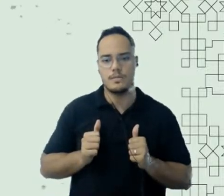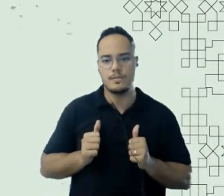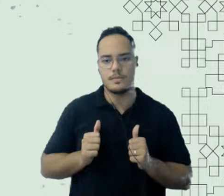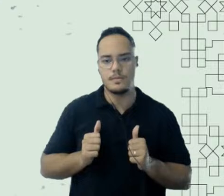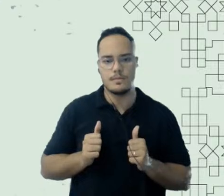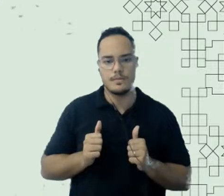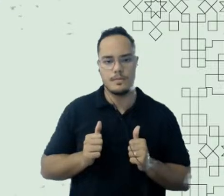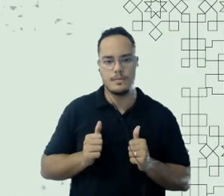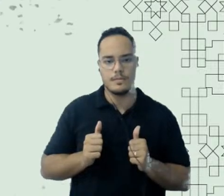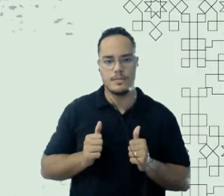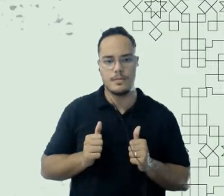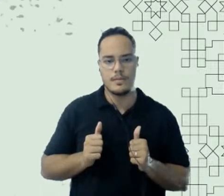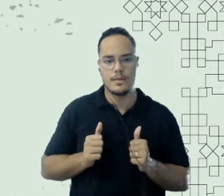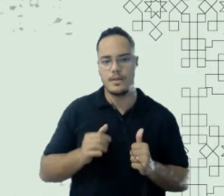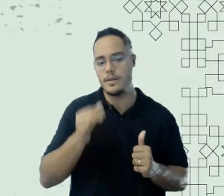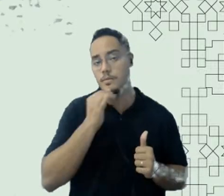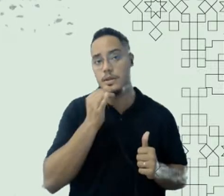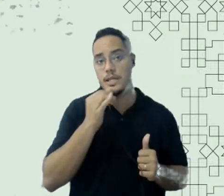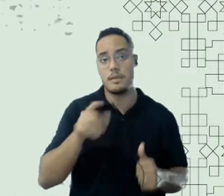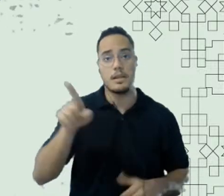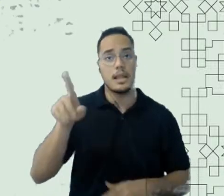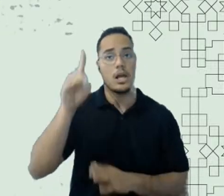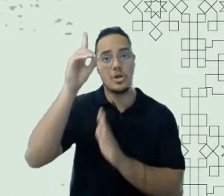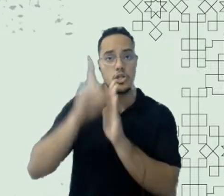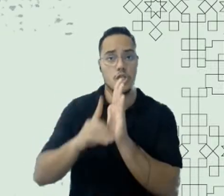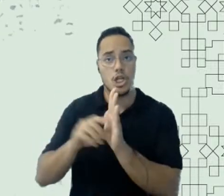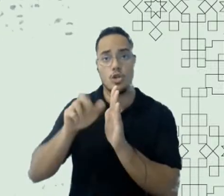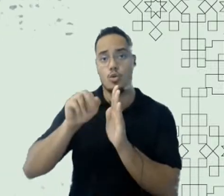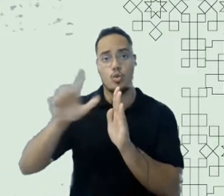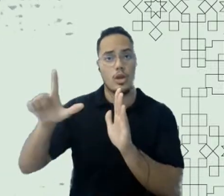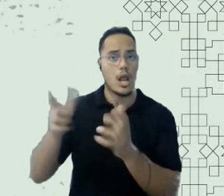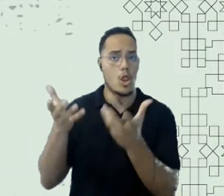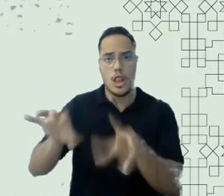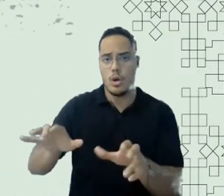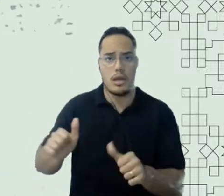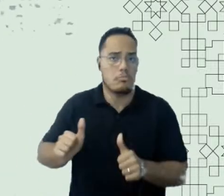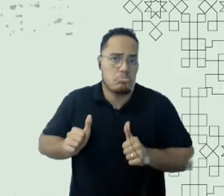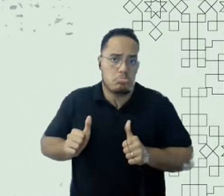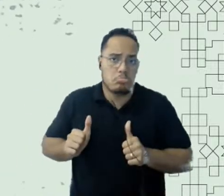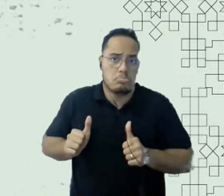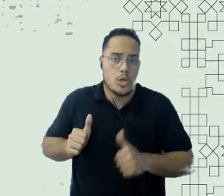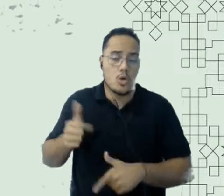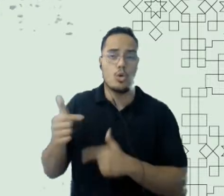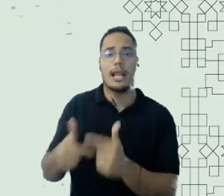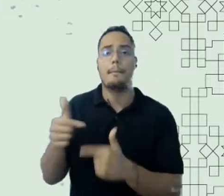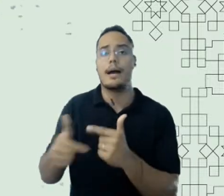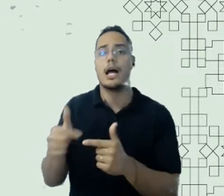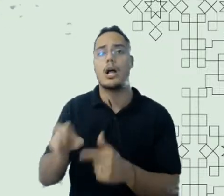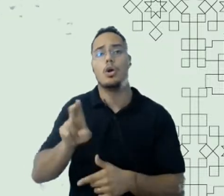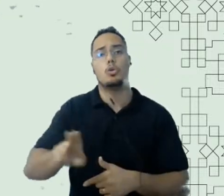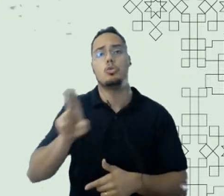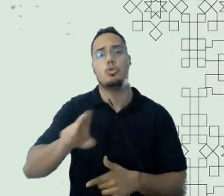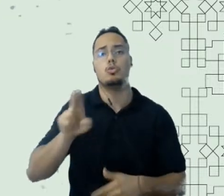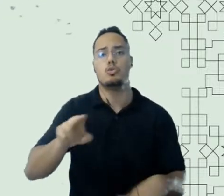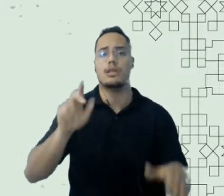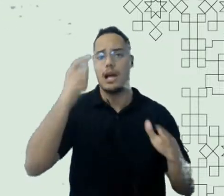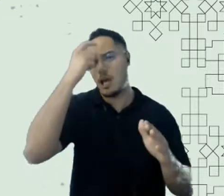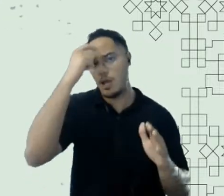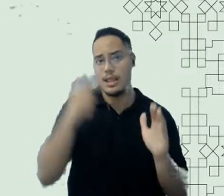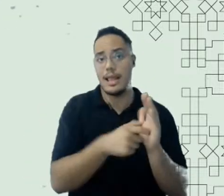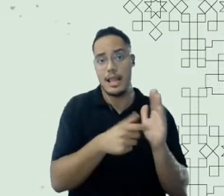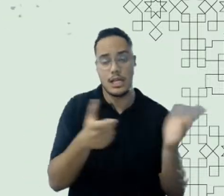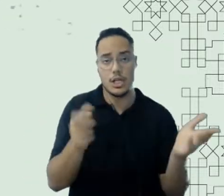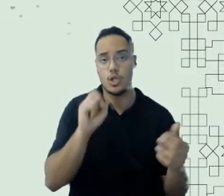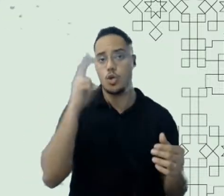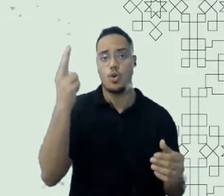mining, they will have to opt out, but it's still unknown the way this opt-out option